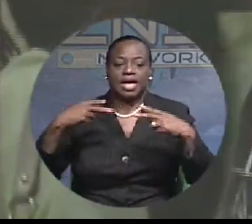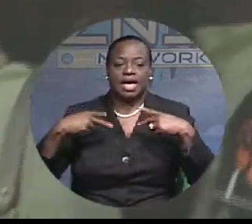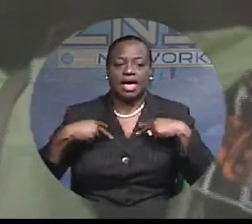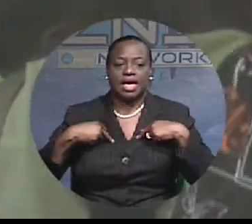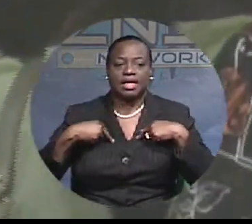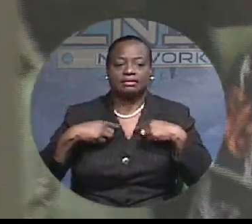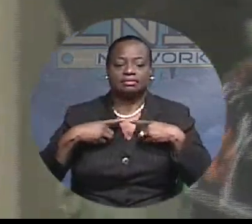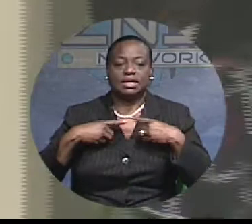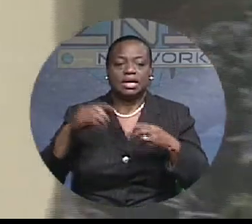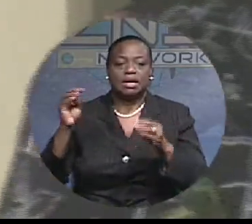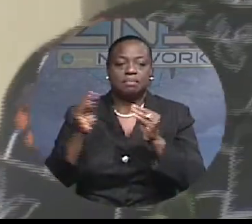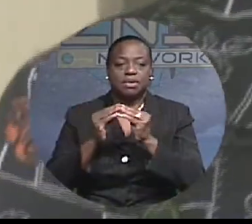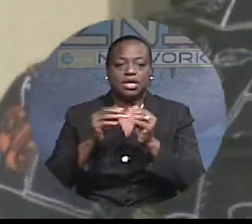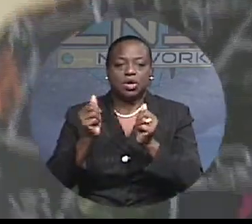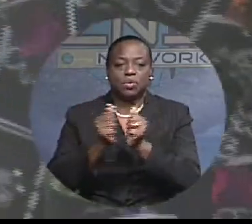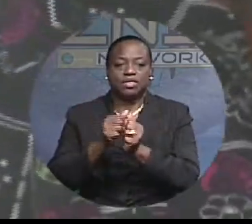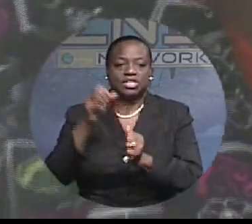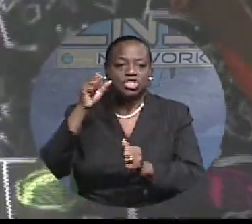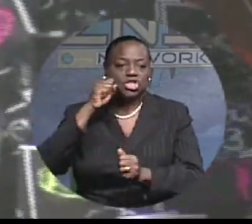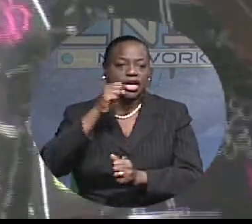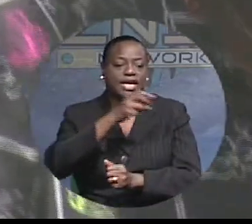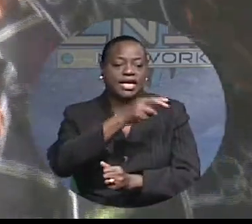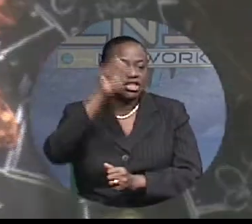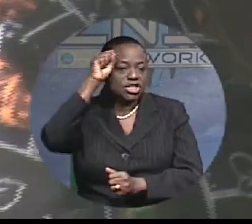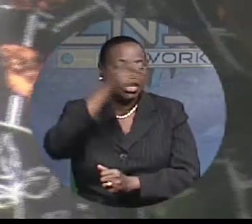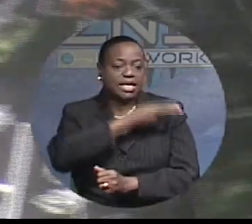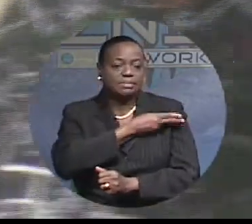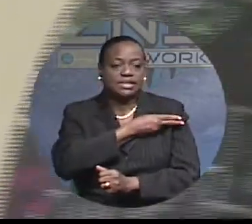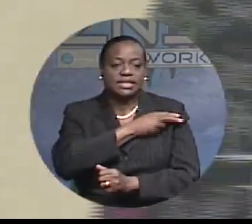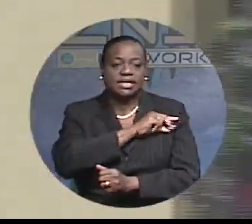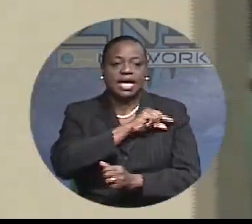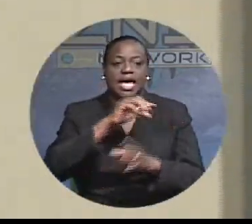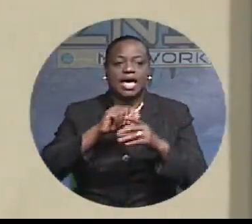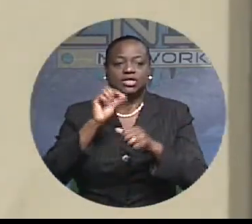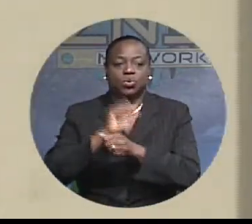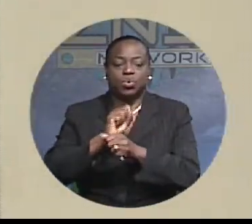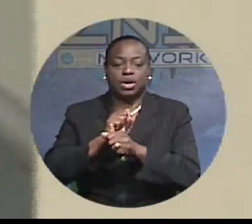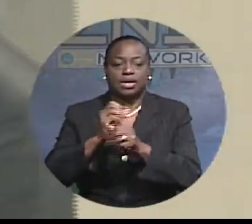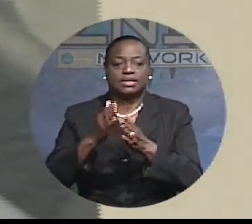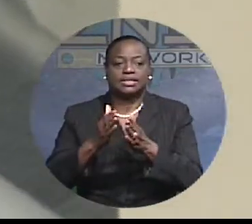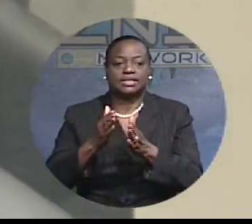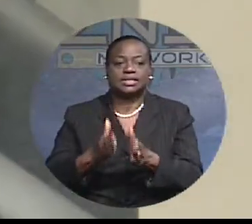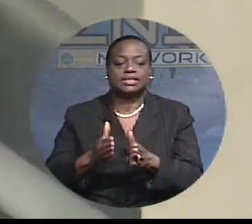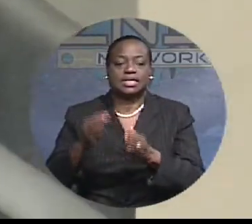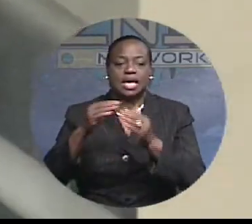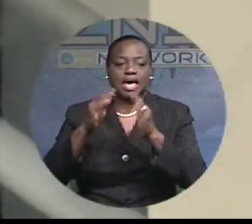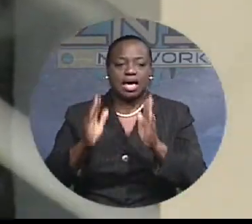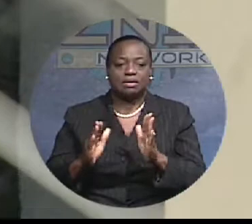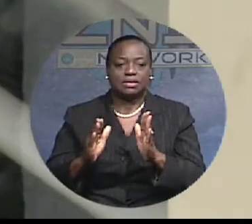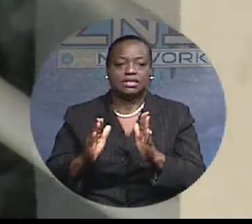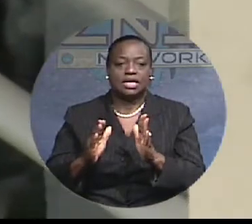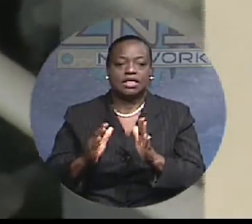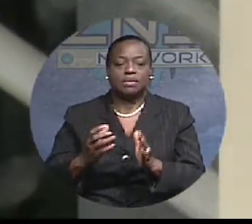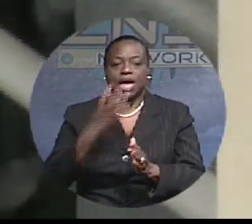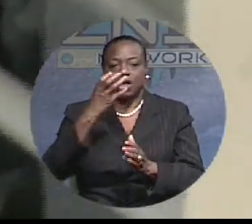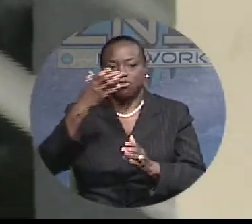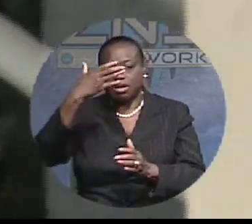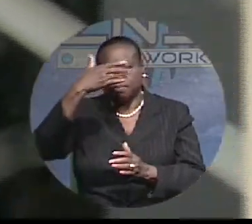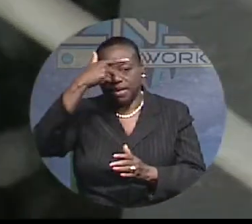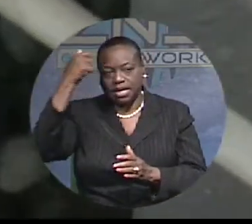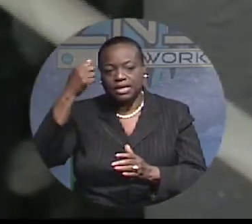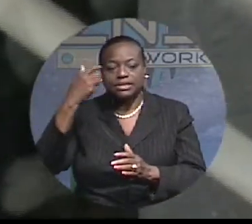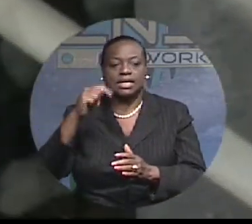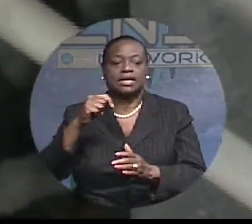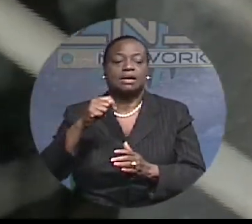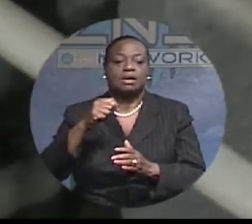Shane Gibson at Workers' House. Members of the union are up in arms after a Bahamas Air employee was reportedly dismissed after reaching the age of